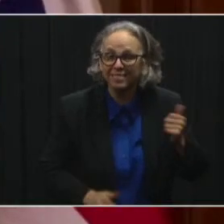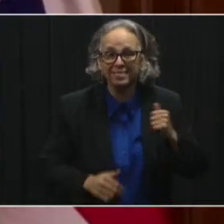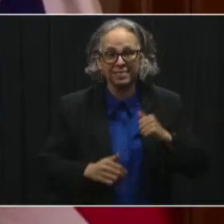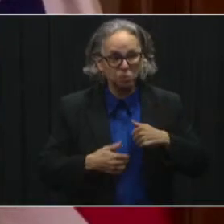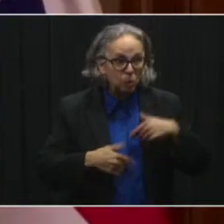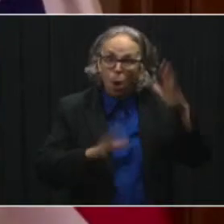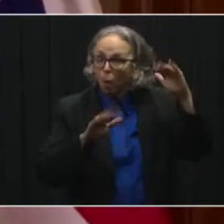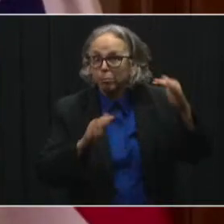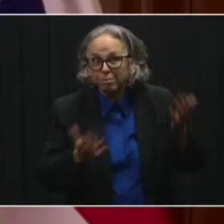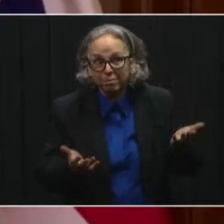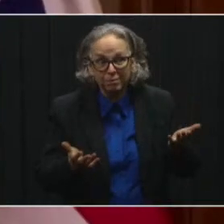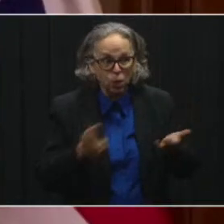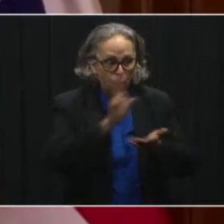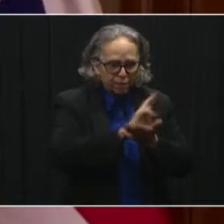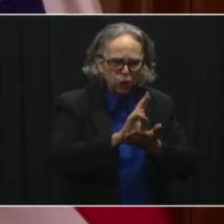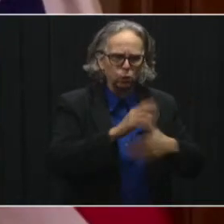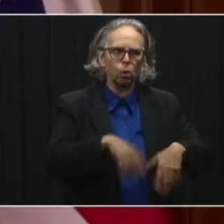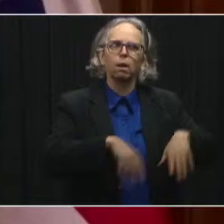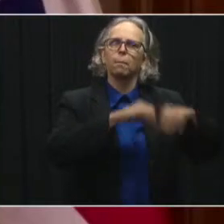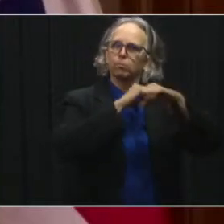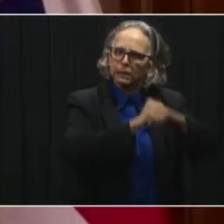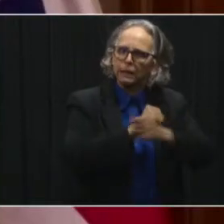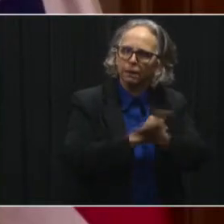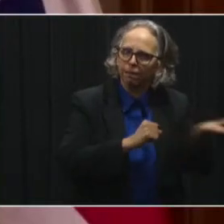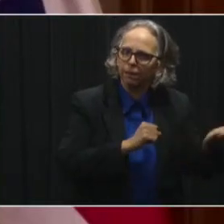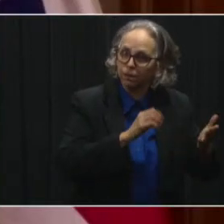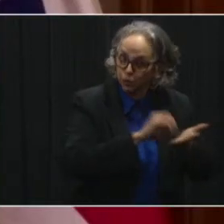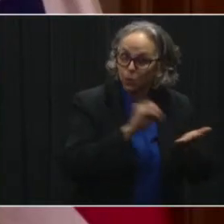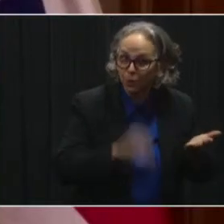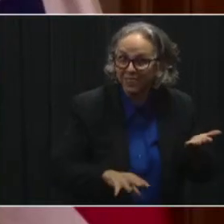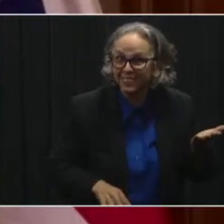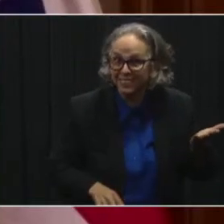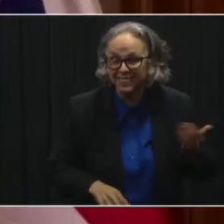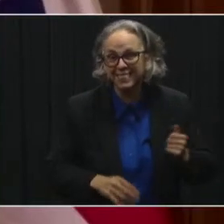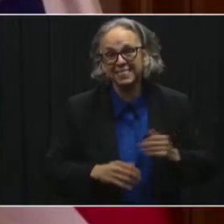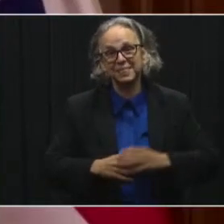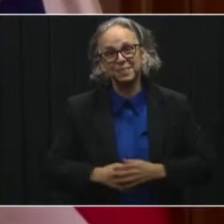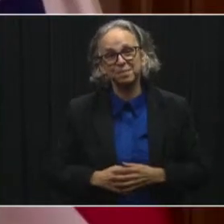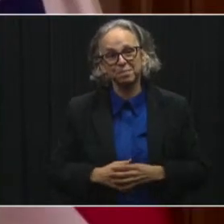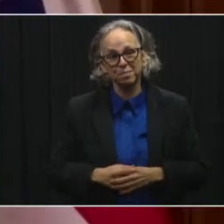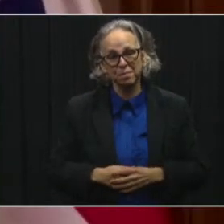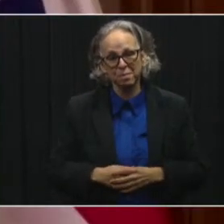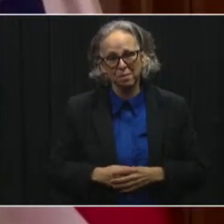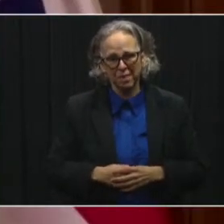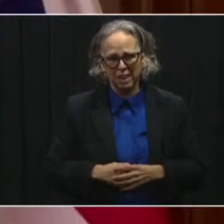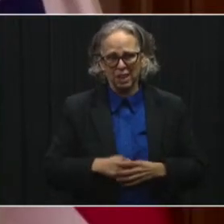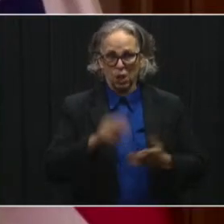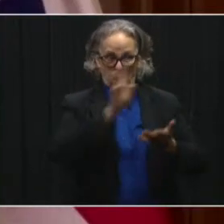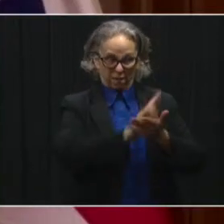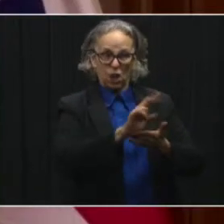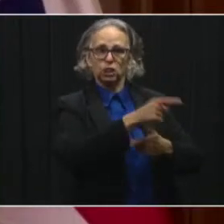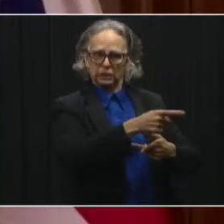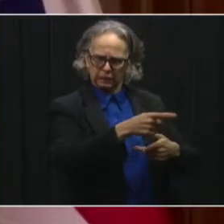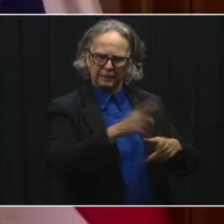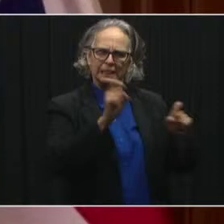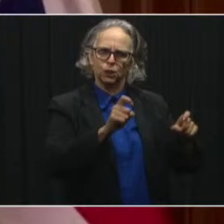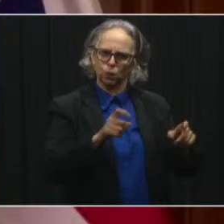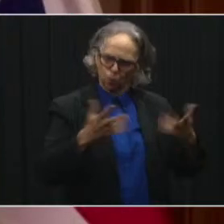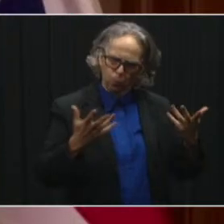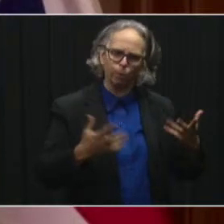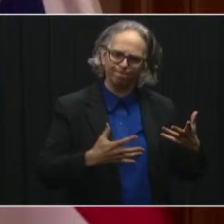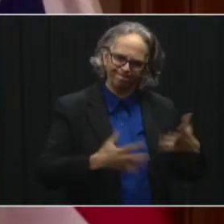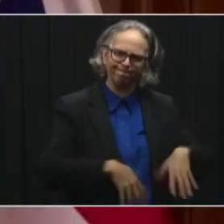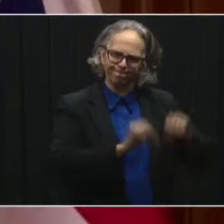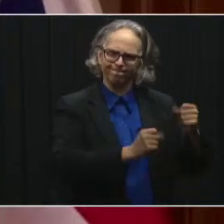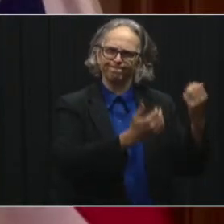to protect that young person. And universities need to be able to make the decisions. And if they make a